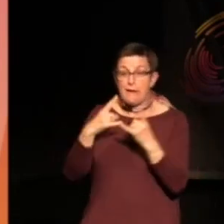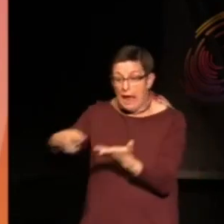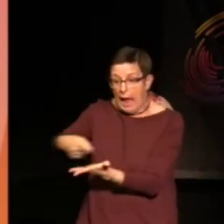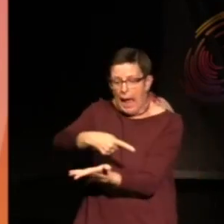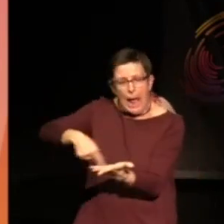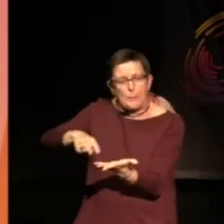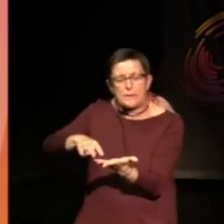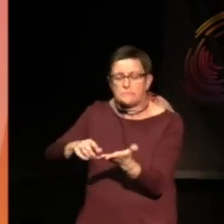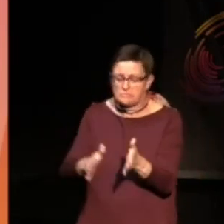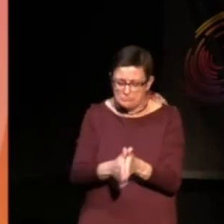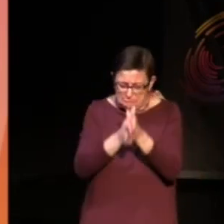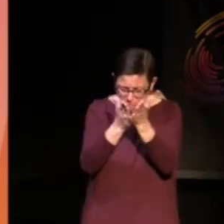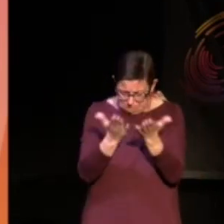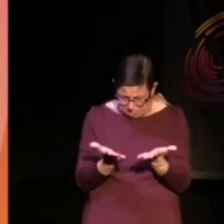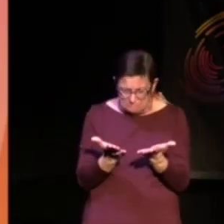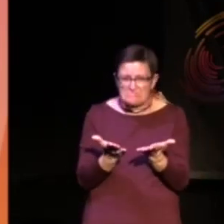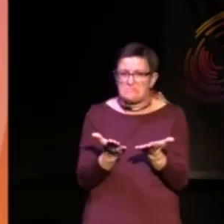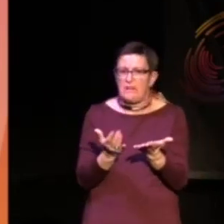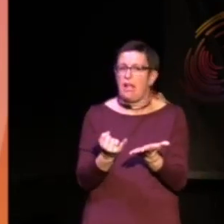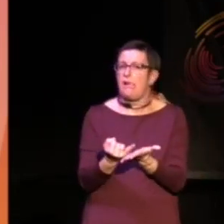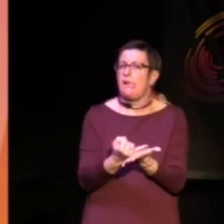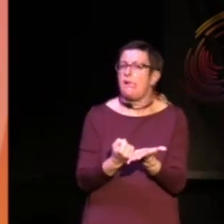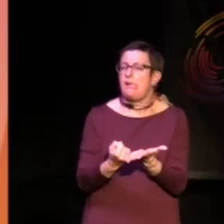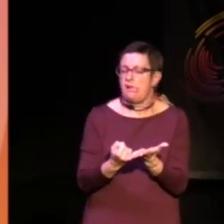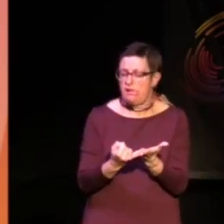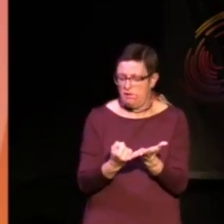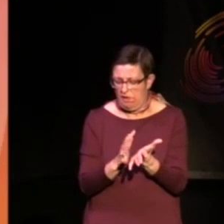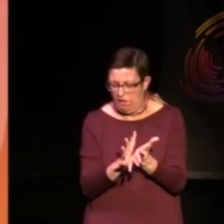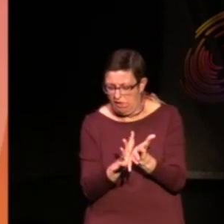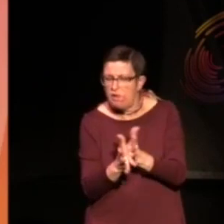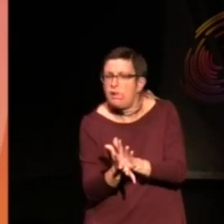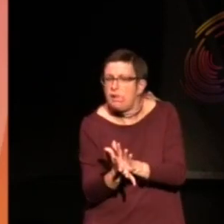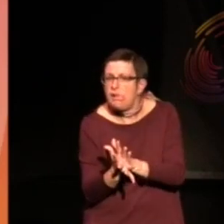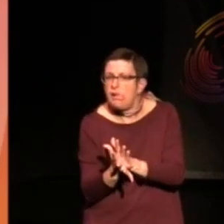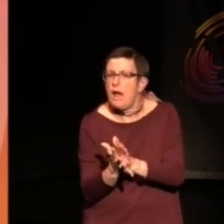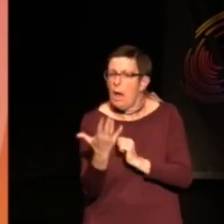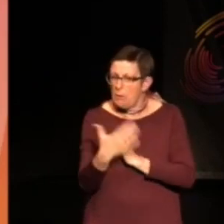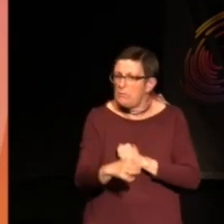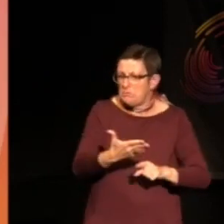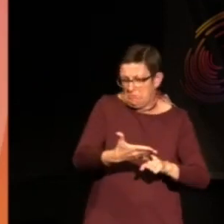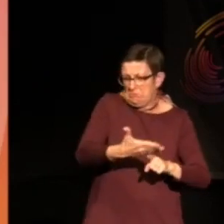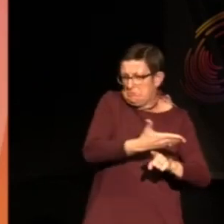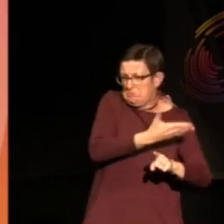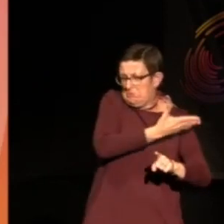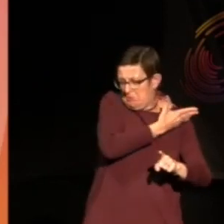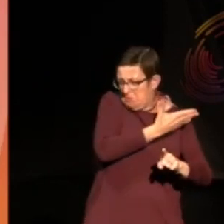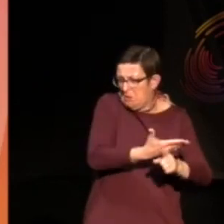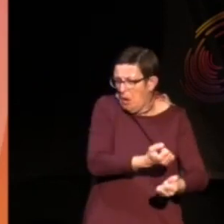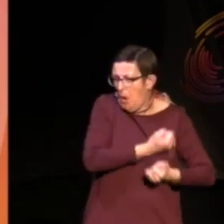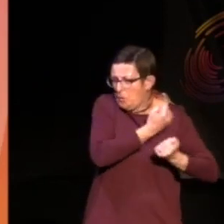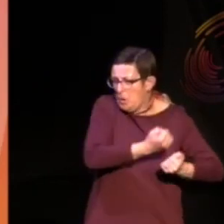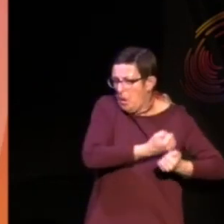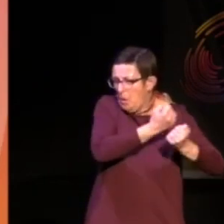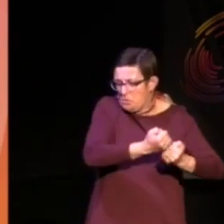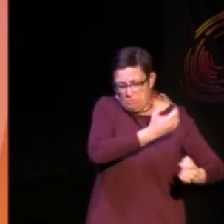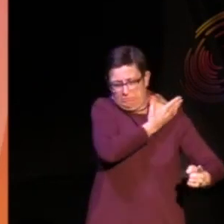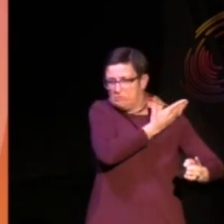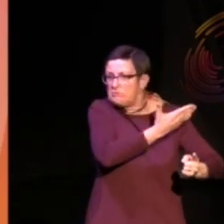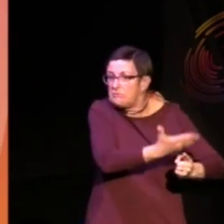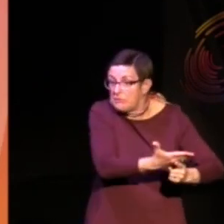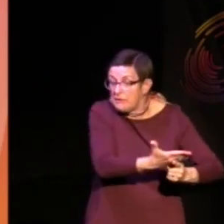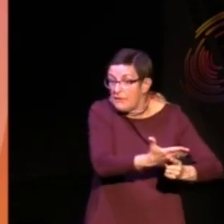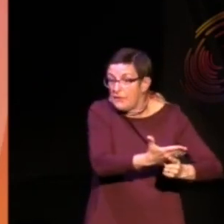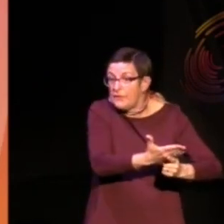damp, its pages slightly tattered, the book showed signs of previous ownership. The First Humans in